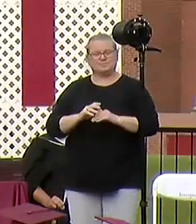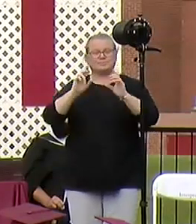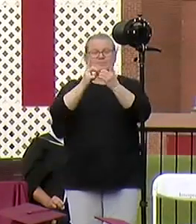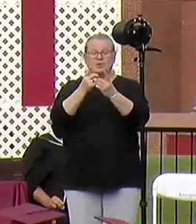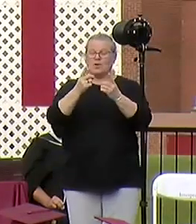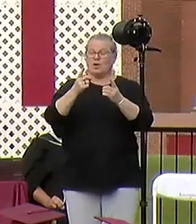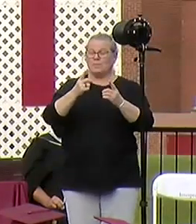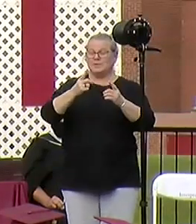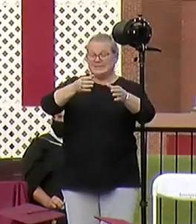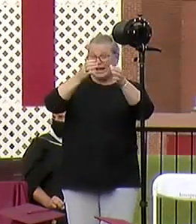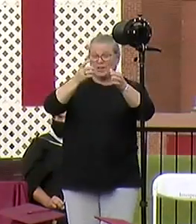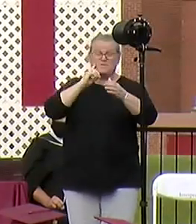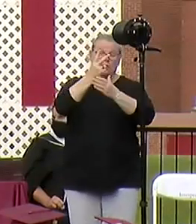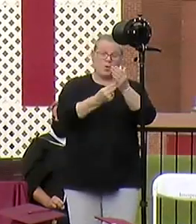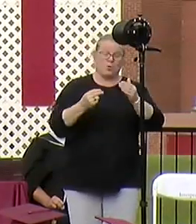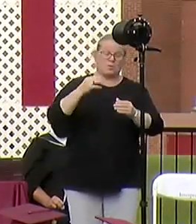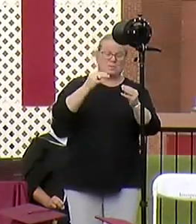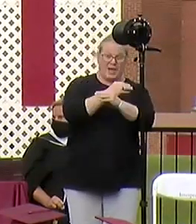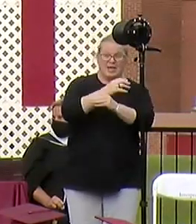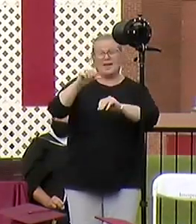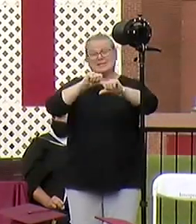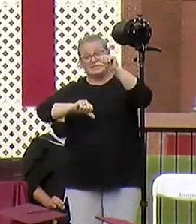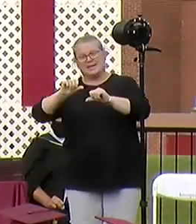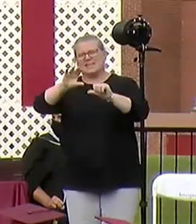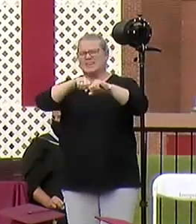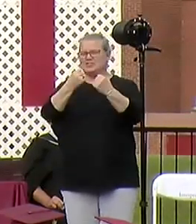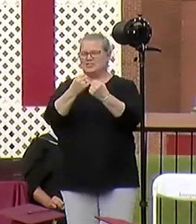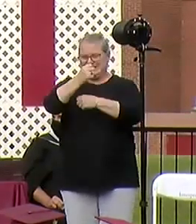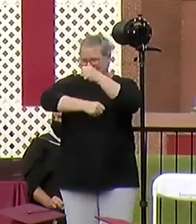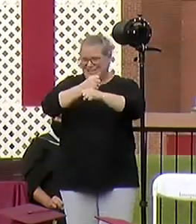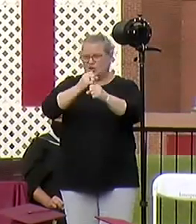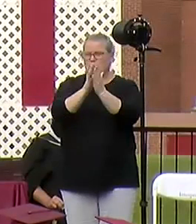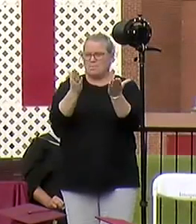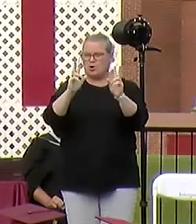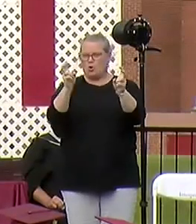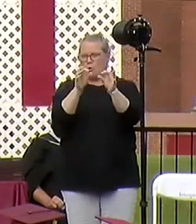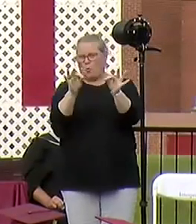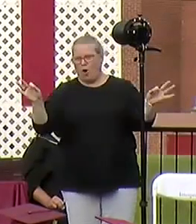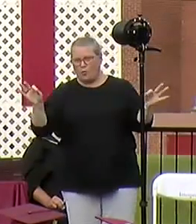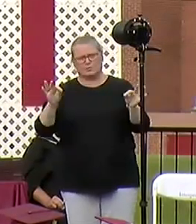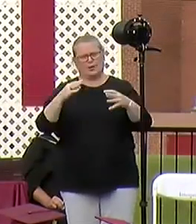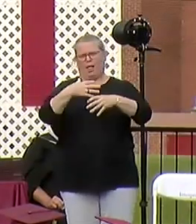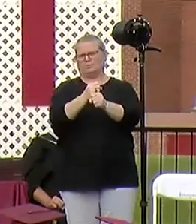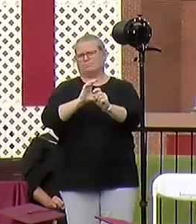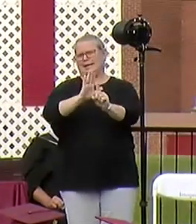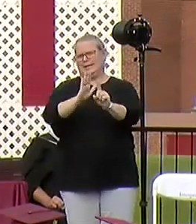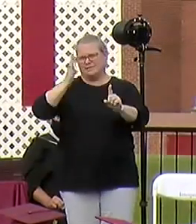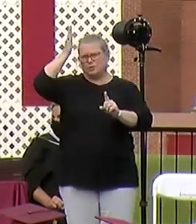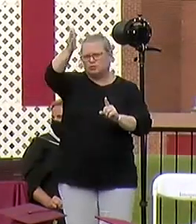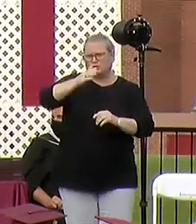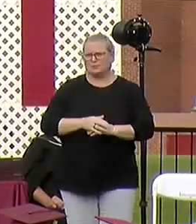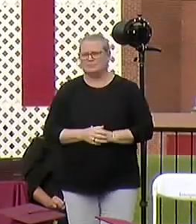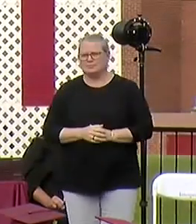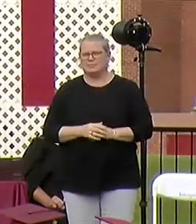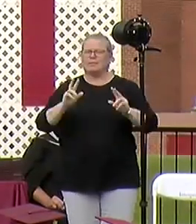both our math and science departments, his yearbook quote sums up this young man's amazing future. How